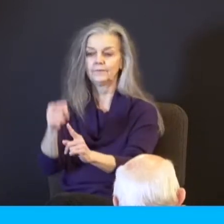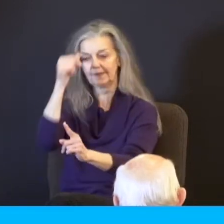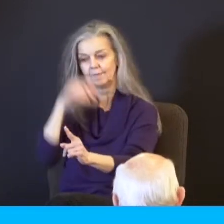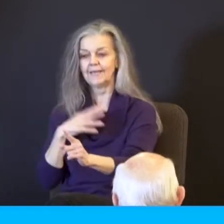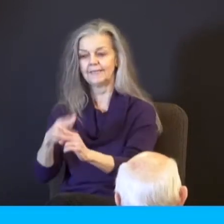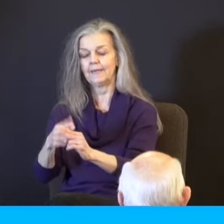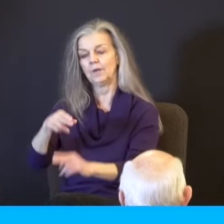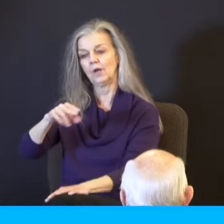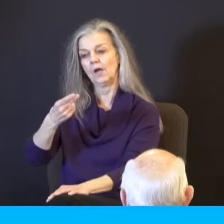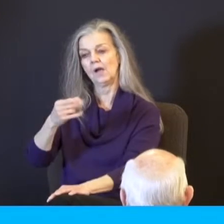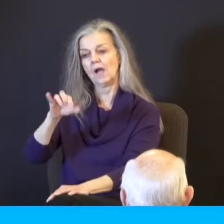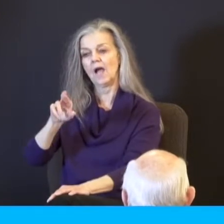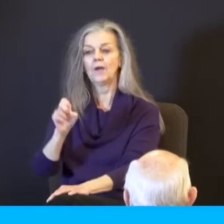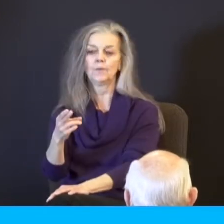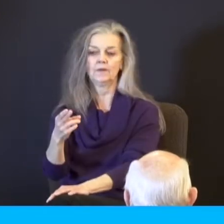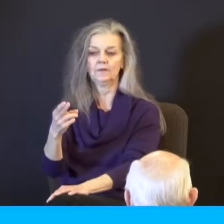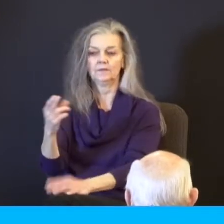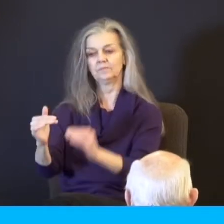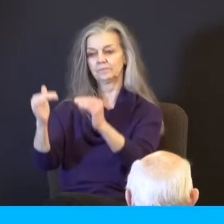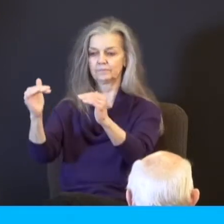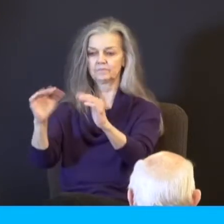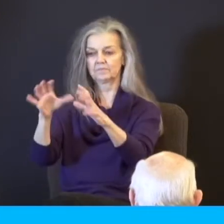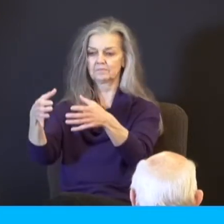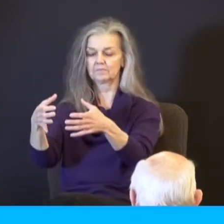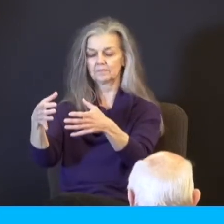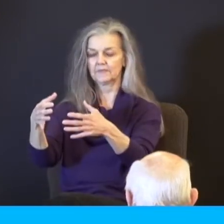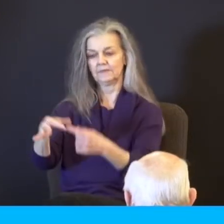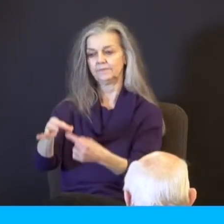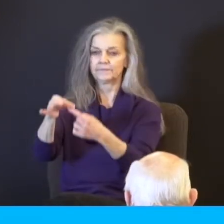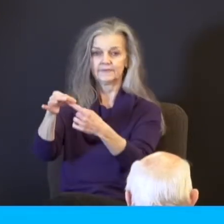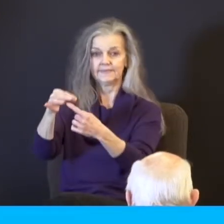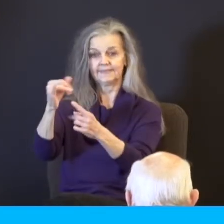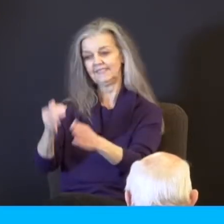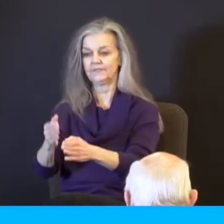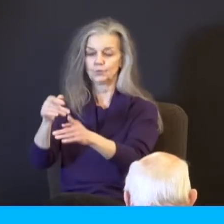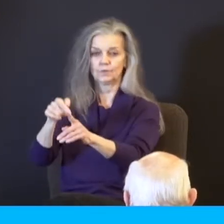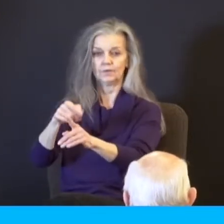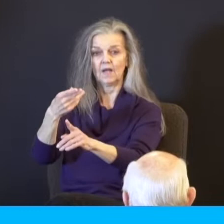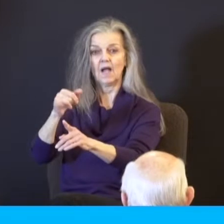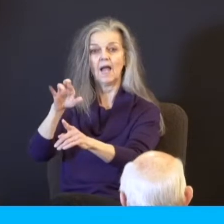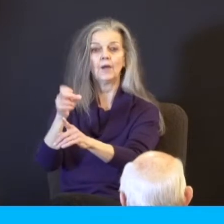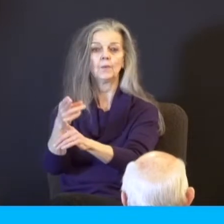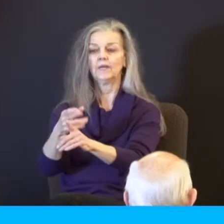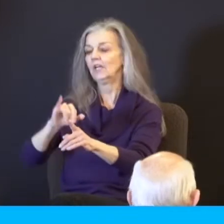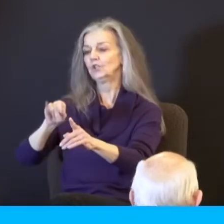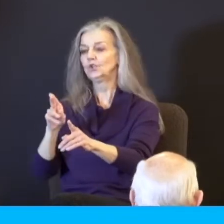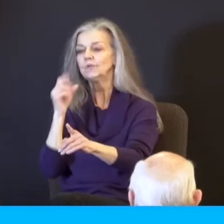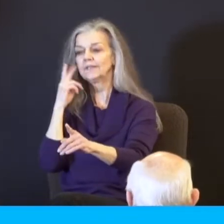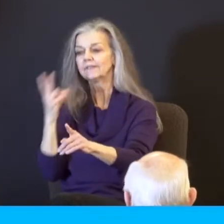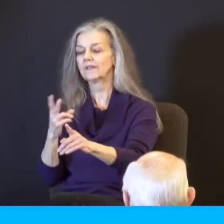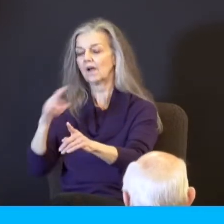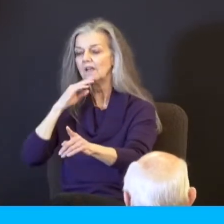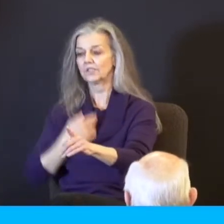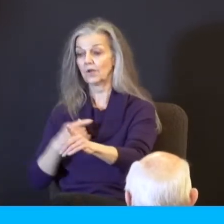means a noble race, or the idea of a noble or distinct individual or nobility. And Judah saw there the daughter of a